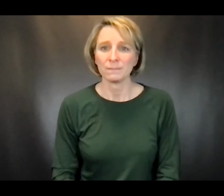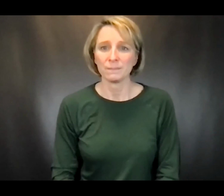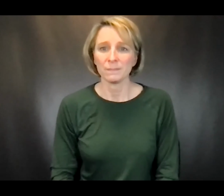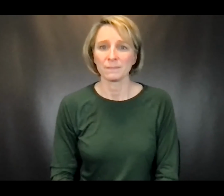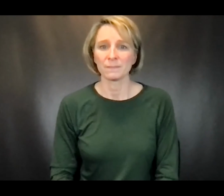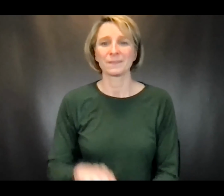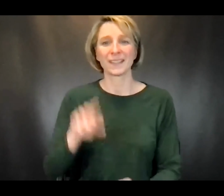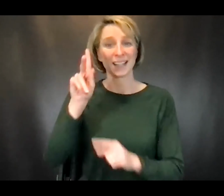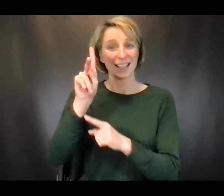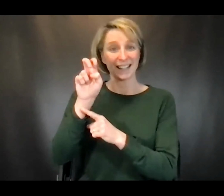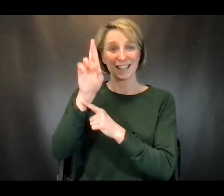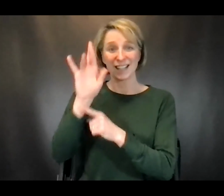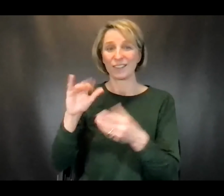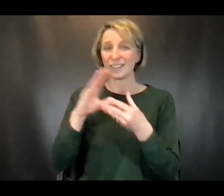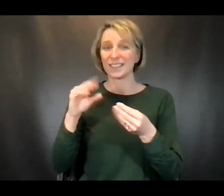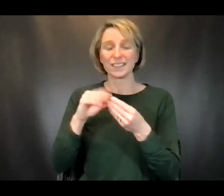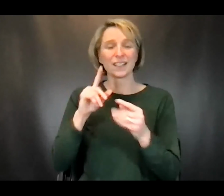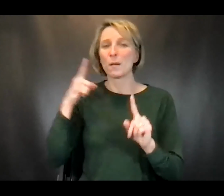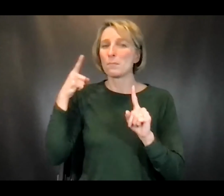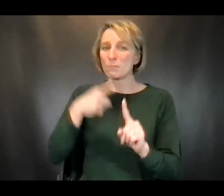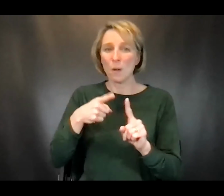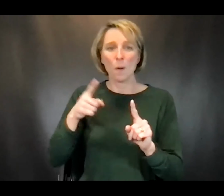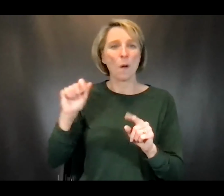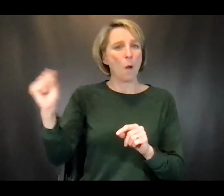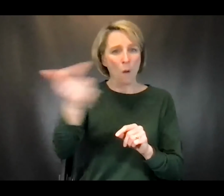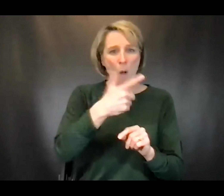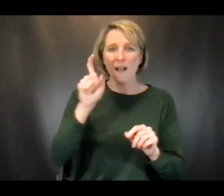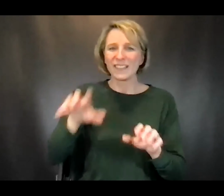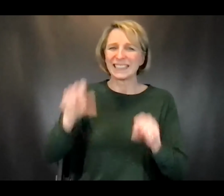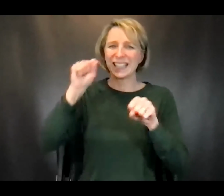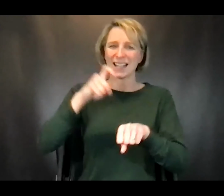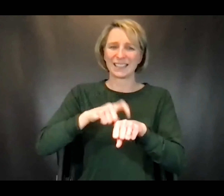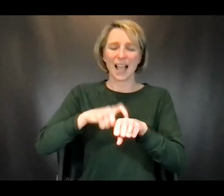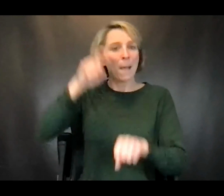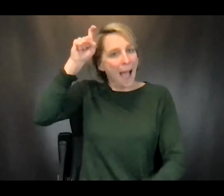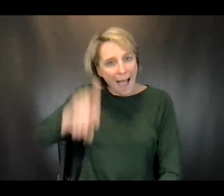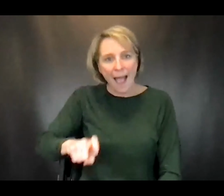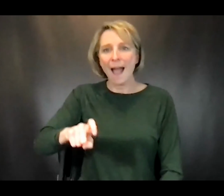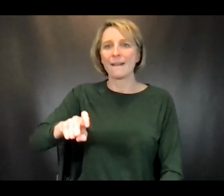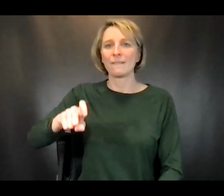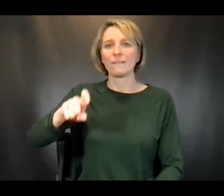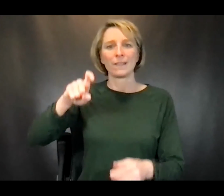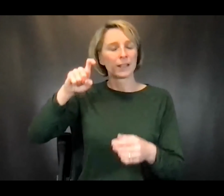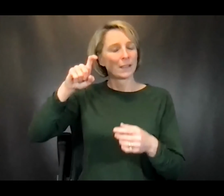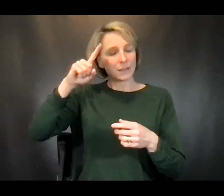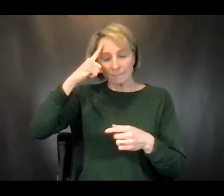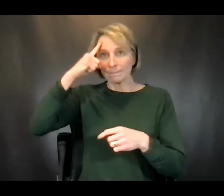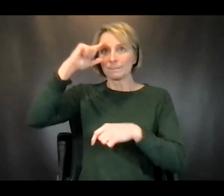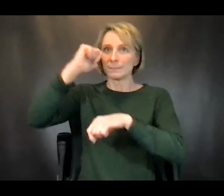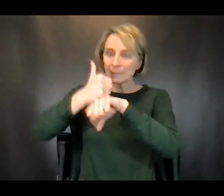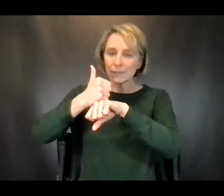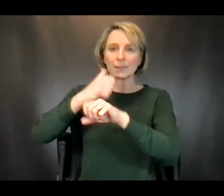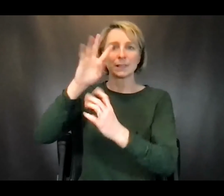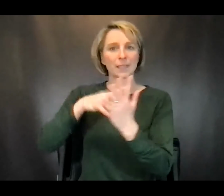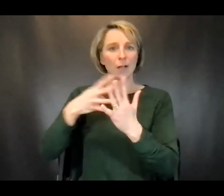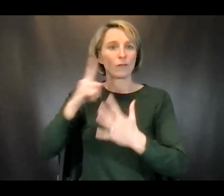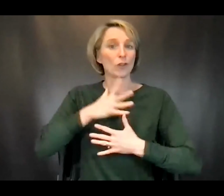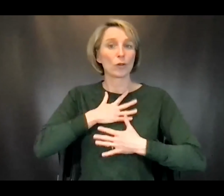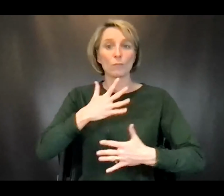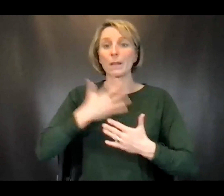Yeah, this is Carrie. It's all about just taking that time, just doing it, setting up a schedule, for doing the breathing. Set up a schedule